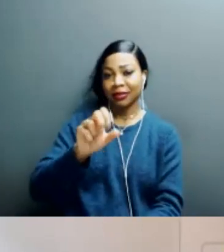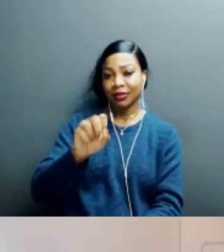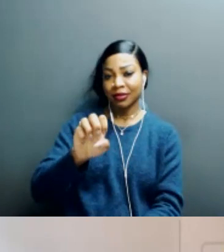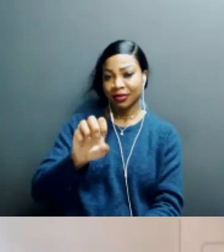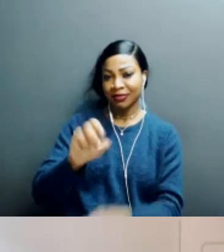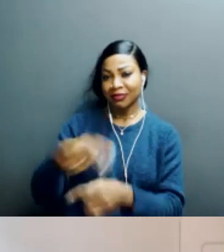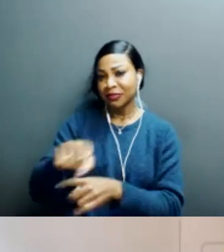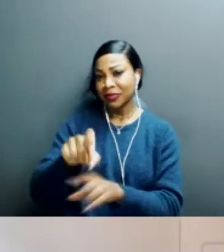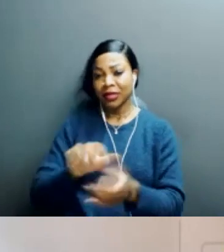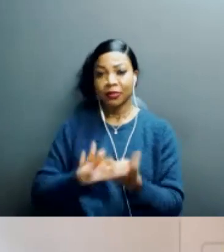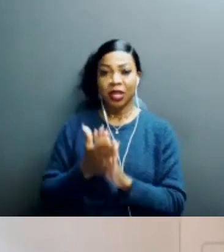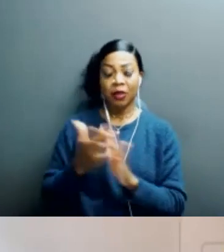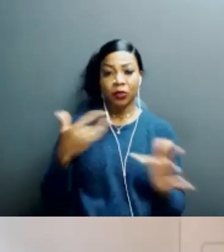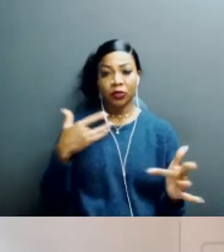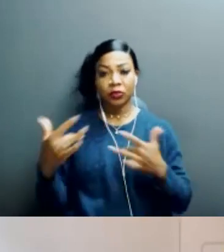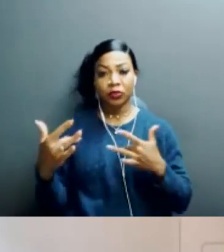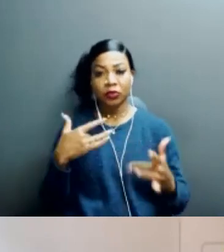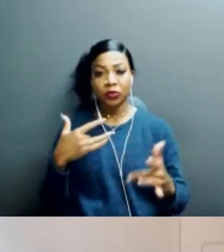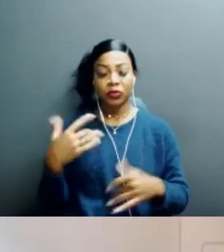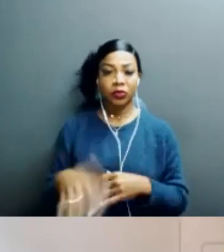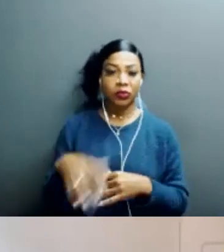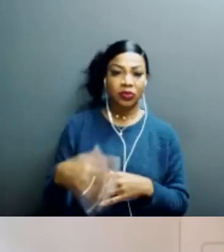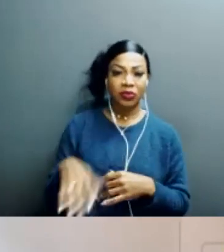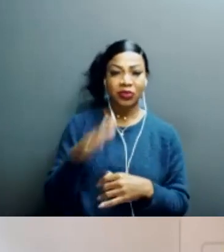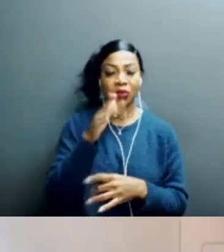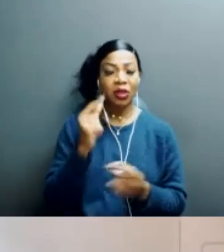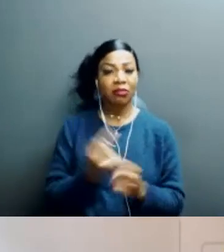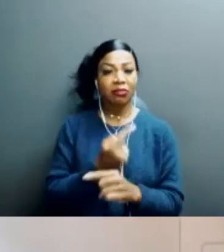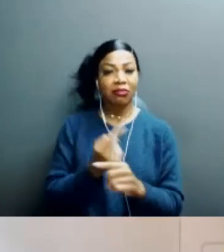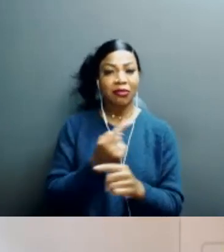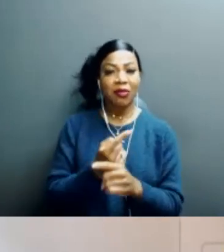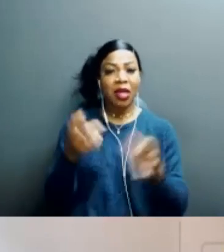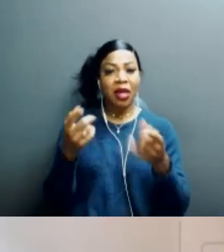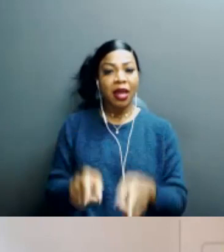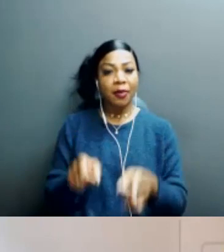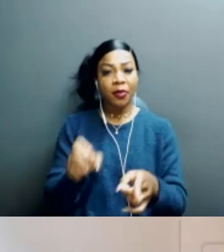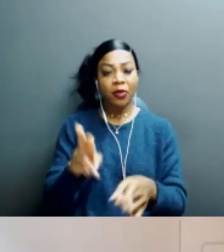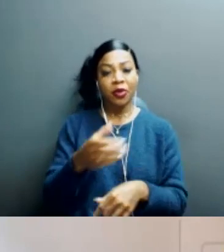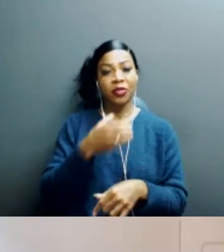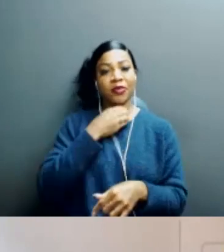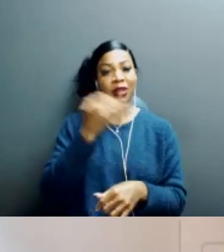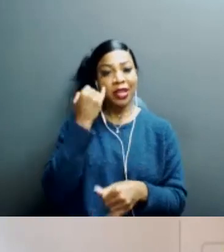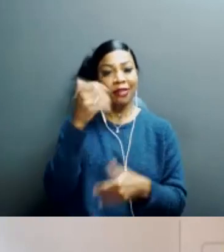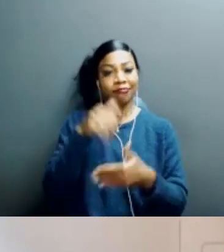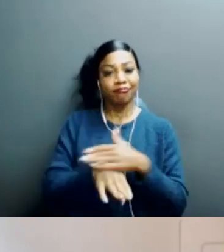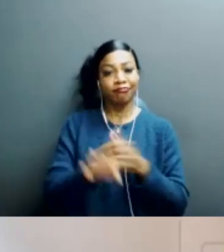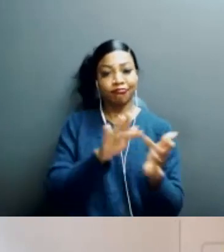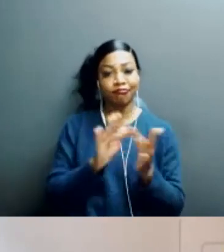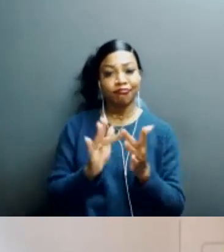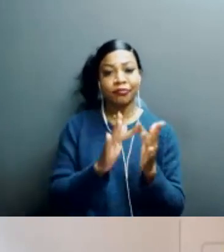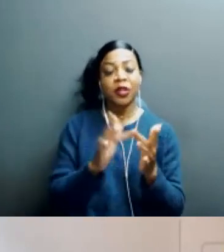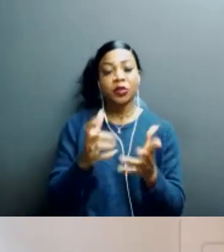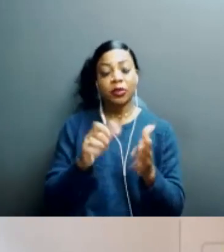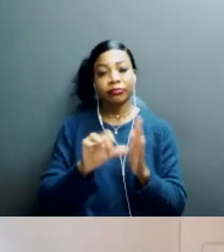concerned that this is going to be a sort of regular occurrence or threat to being online and so one thing that we do want to